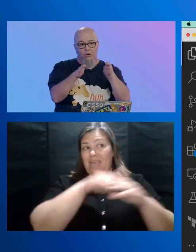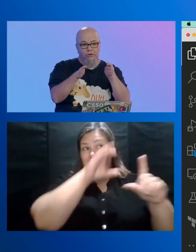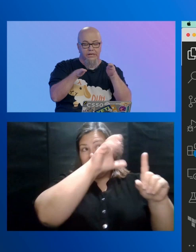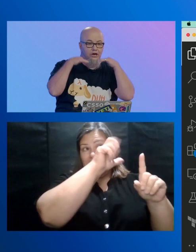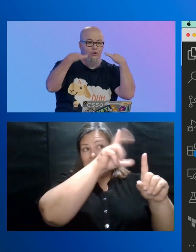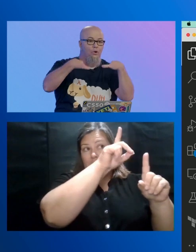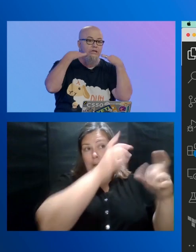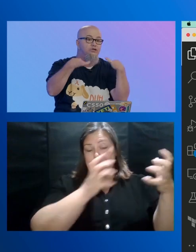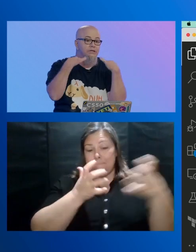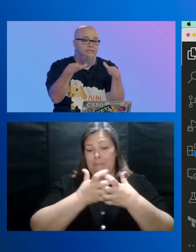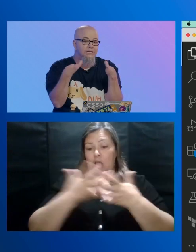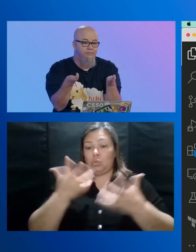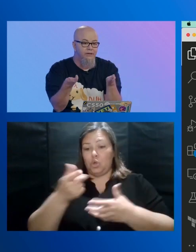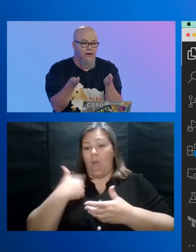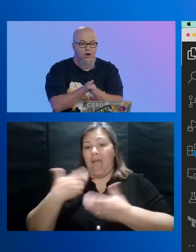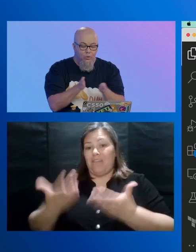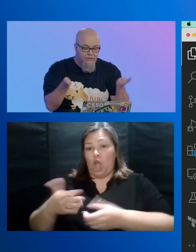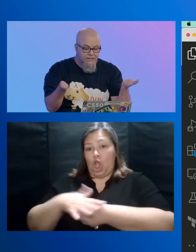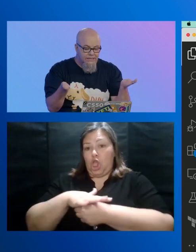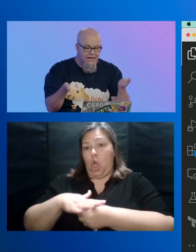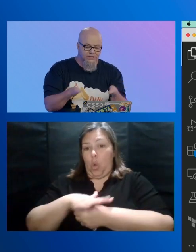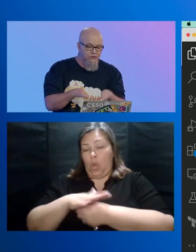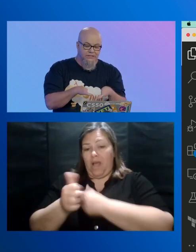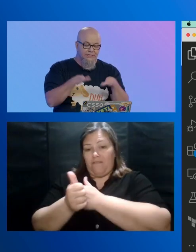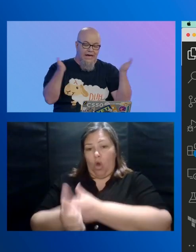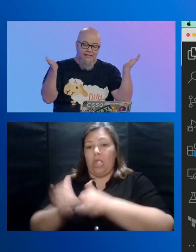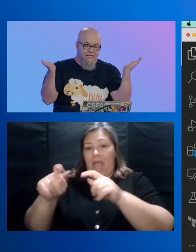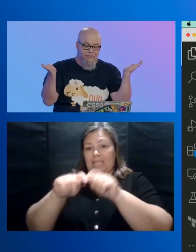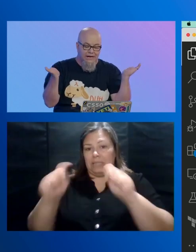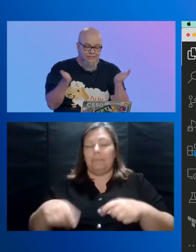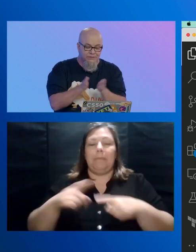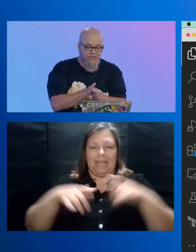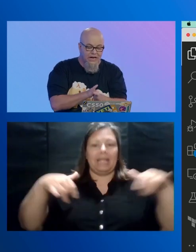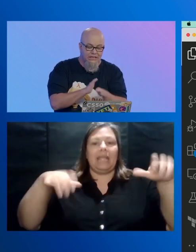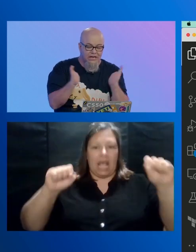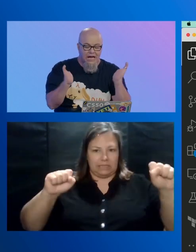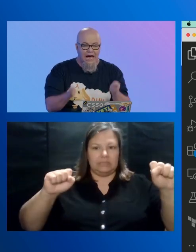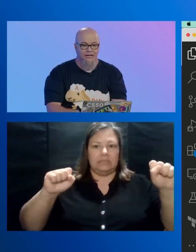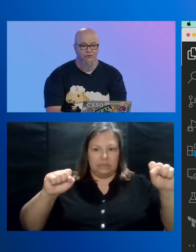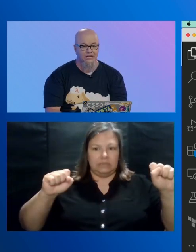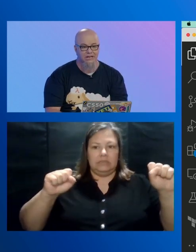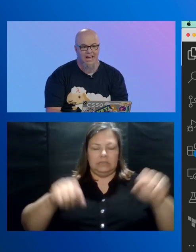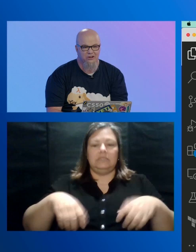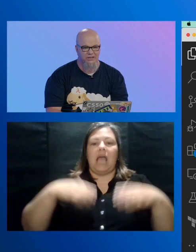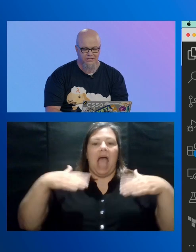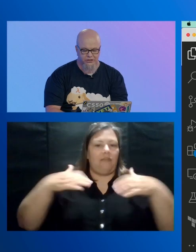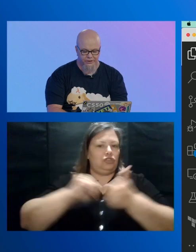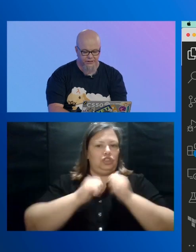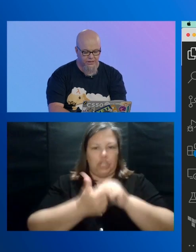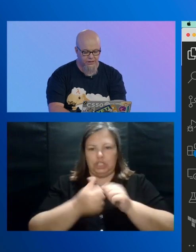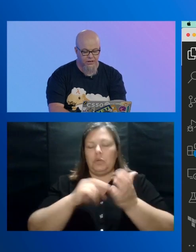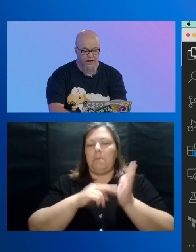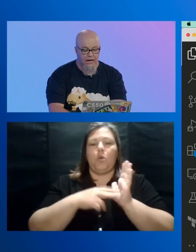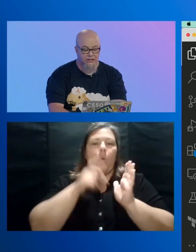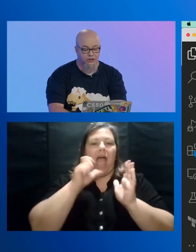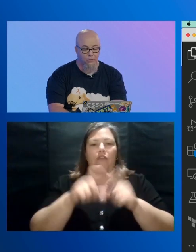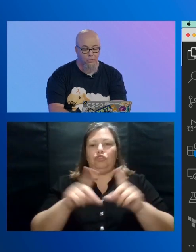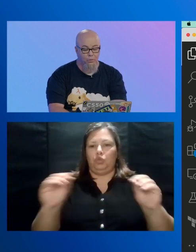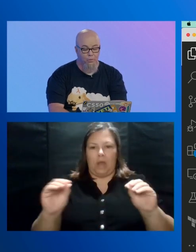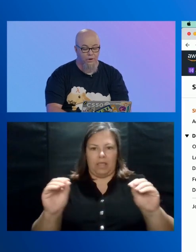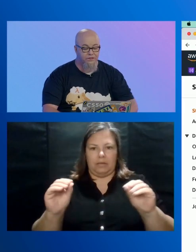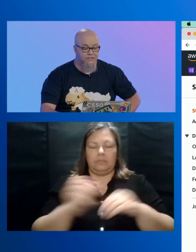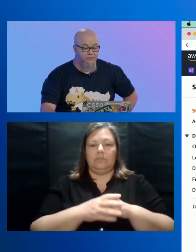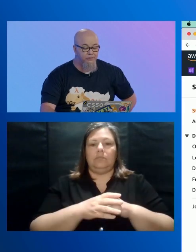here locally according to this template? Which it does. So it says, hey, the template hasn't been changed. I don't need to do anything. And